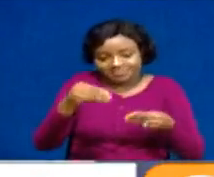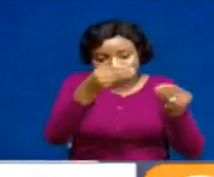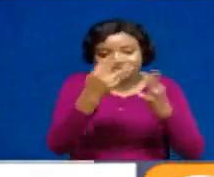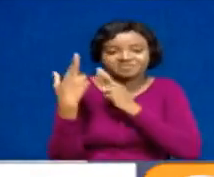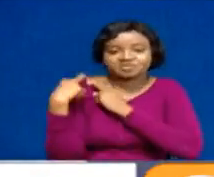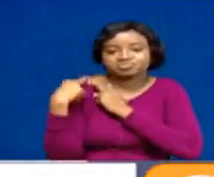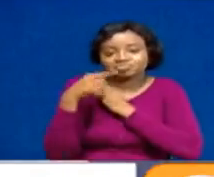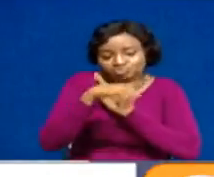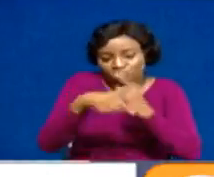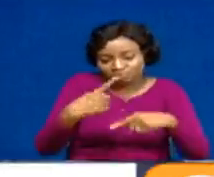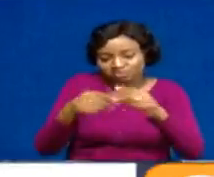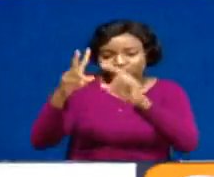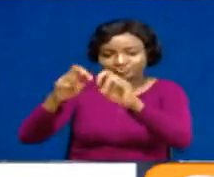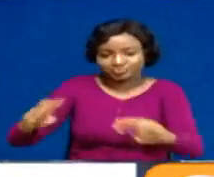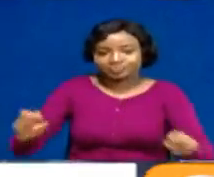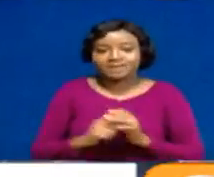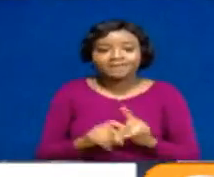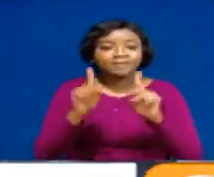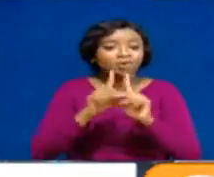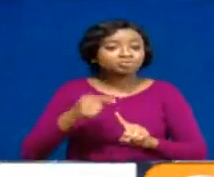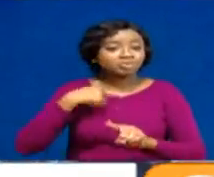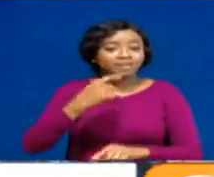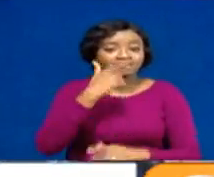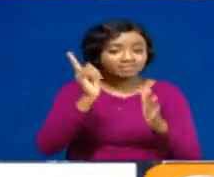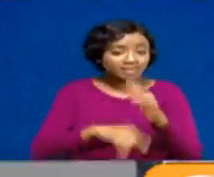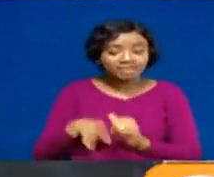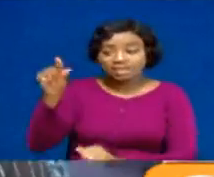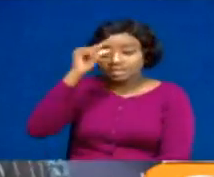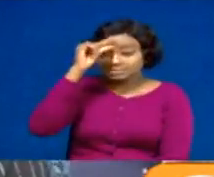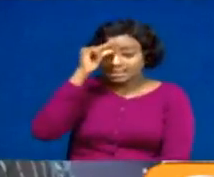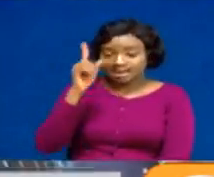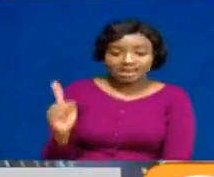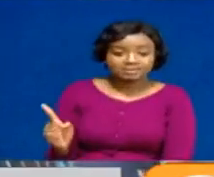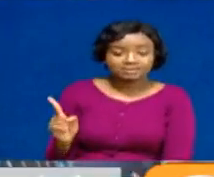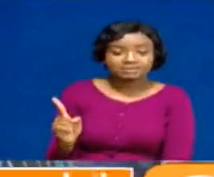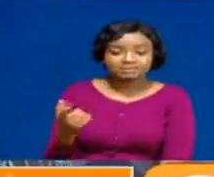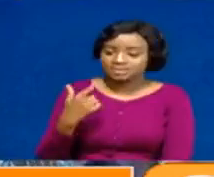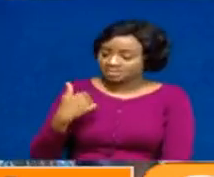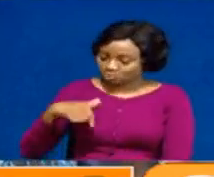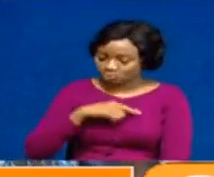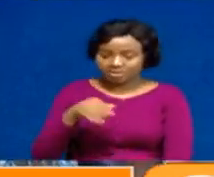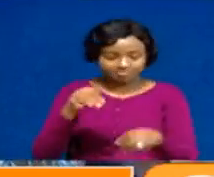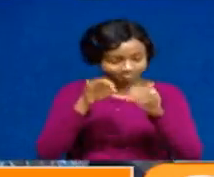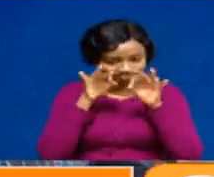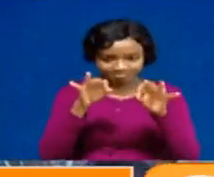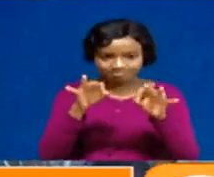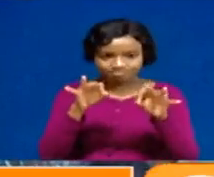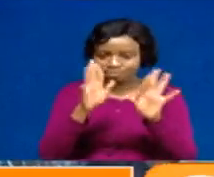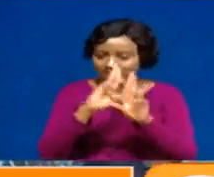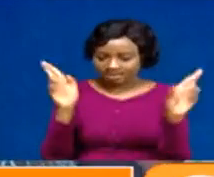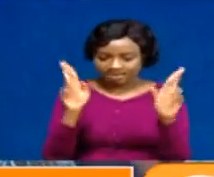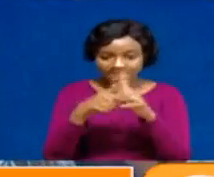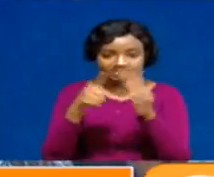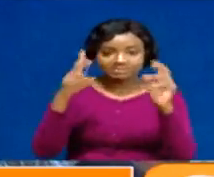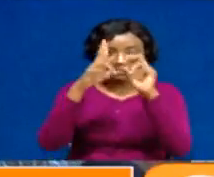to investigative agents. Na ninasema ya kwamba kama serikali tuko macho na